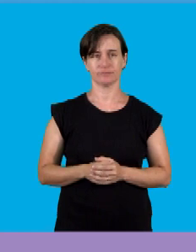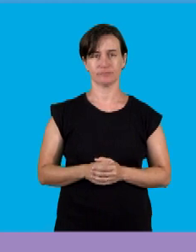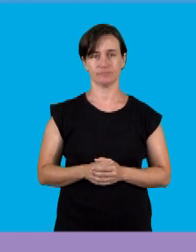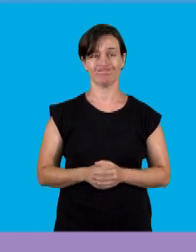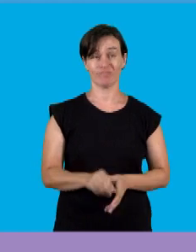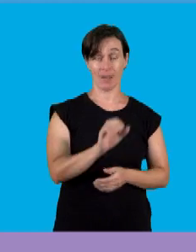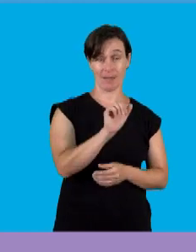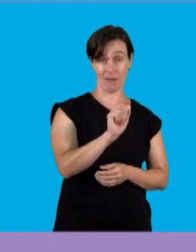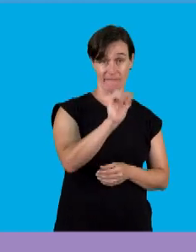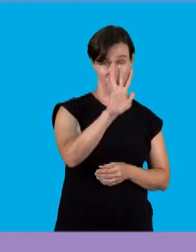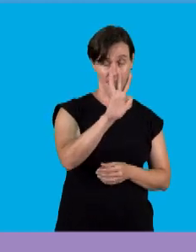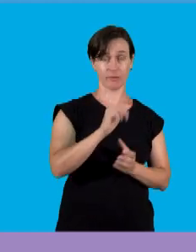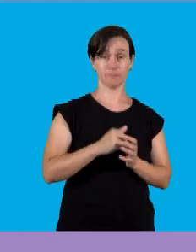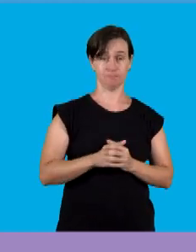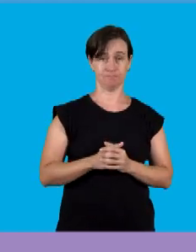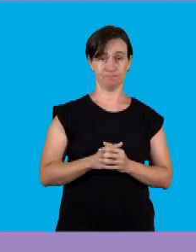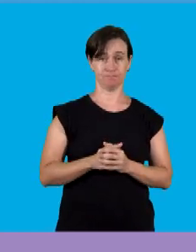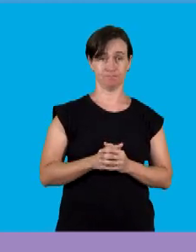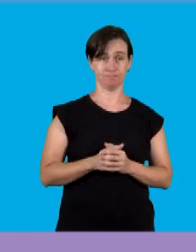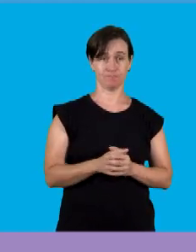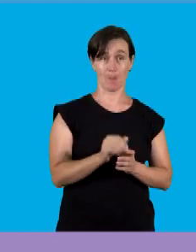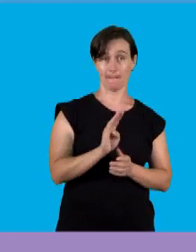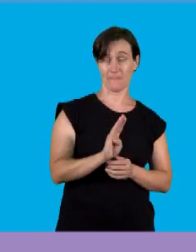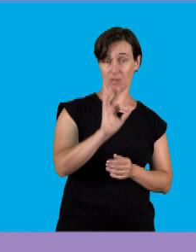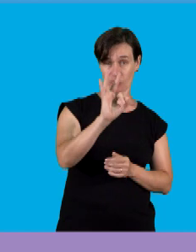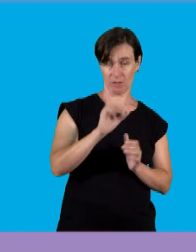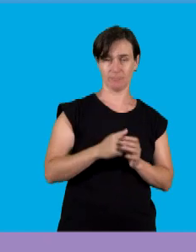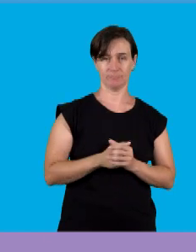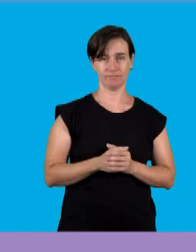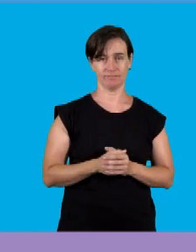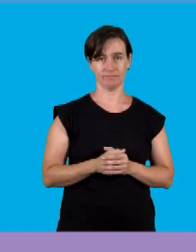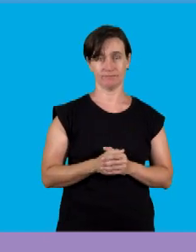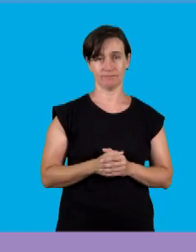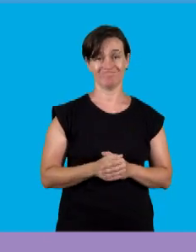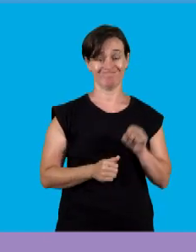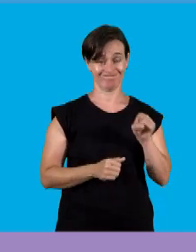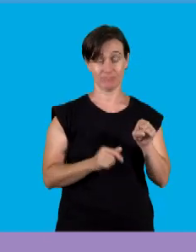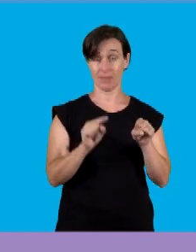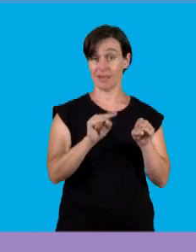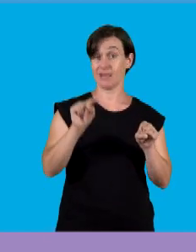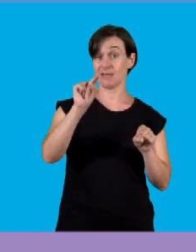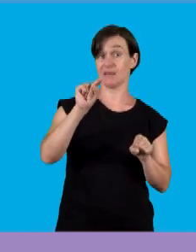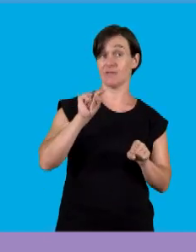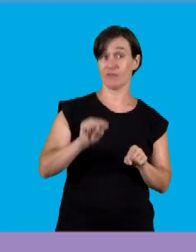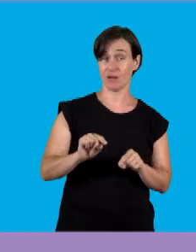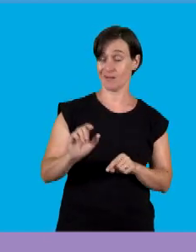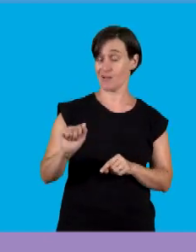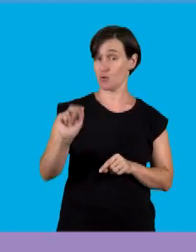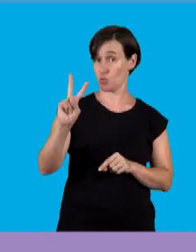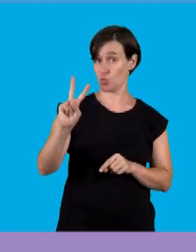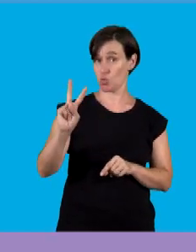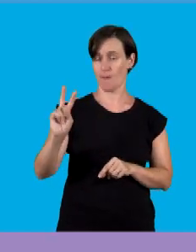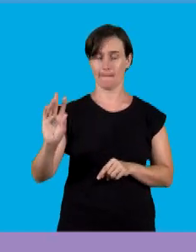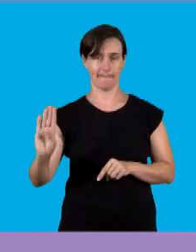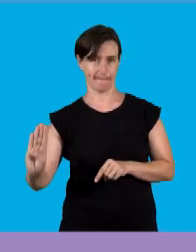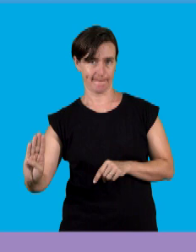have a exponent 5 and b exponent 3 divided by a exponent